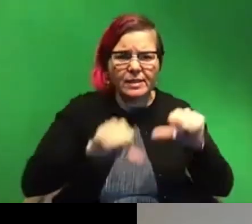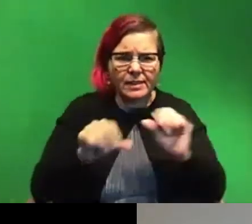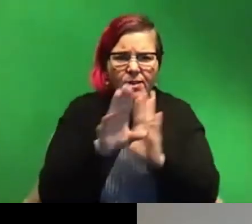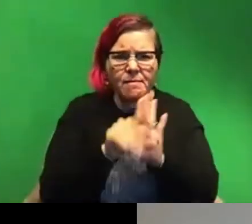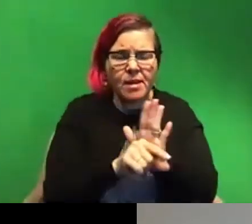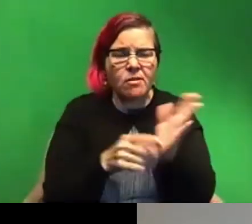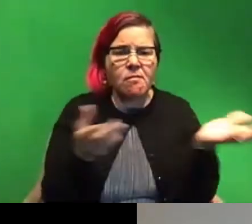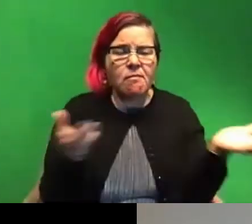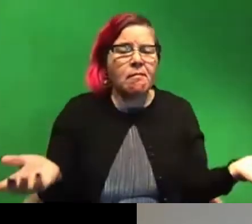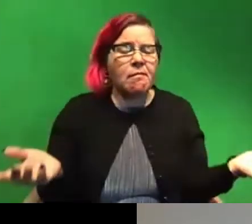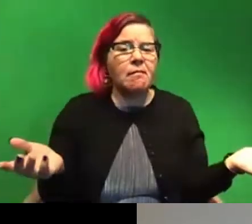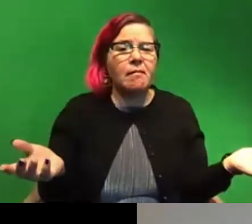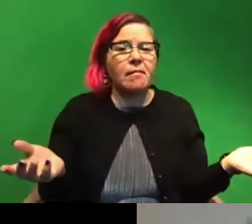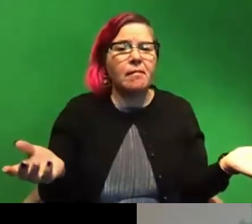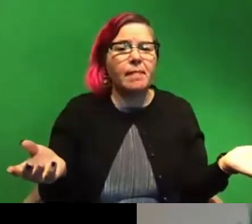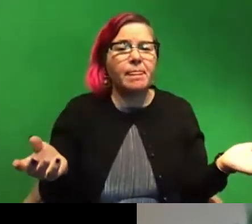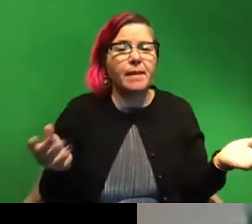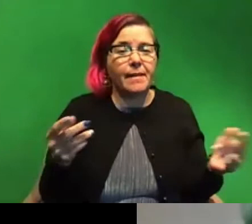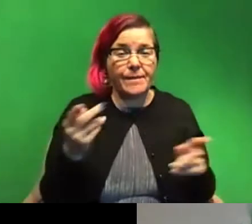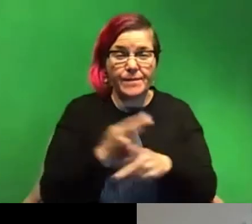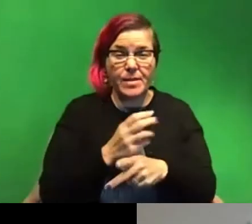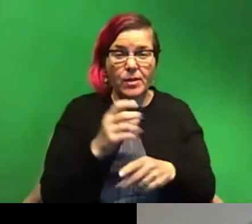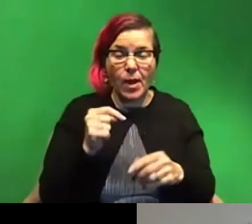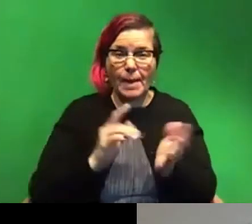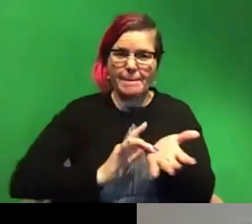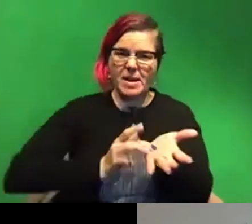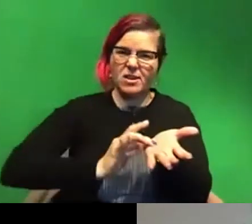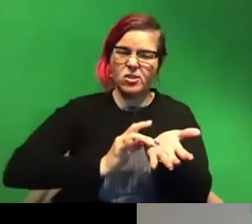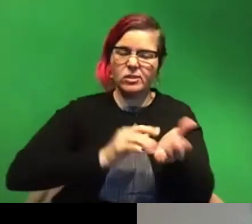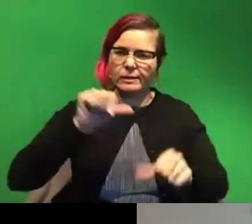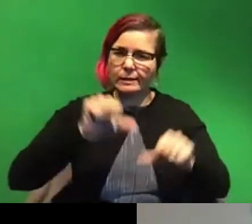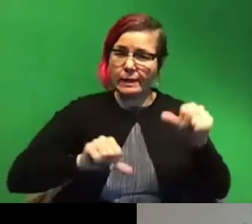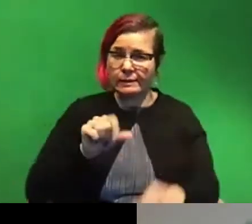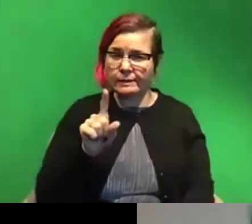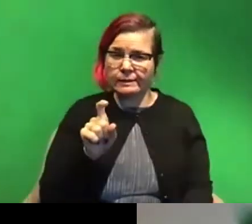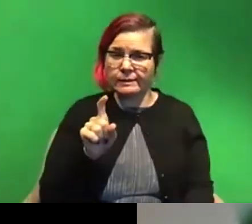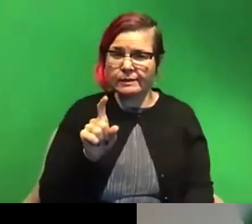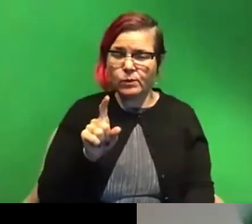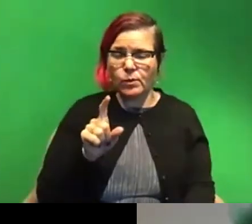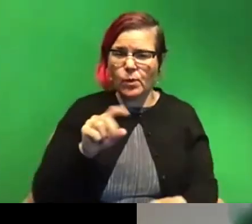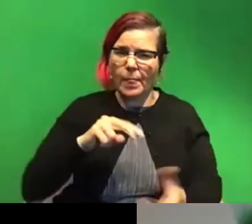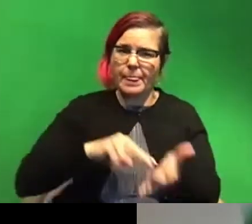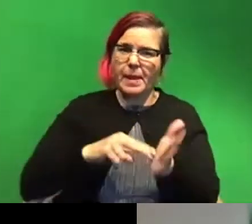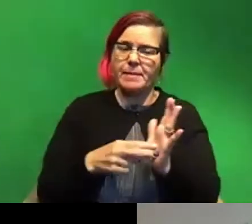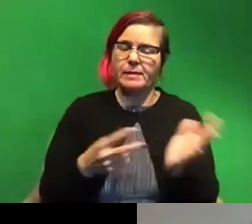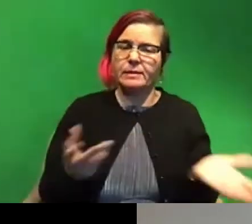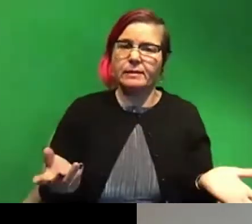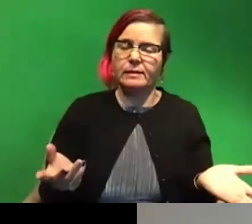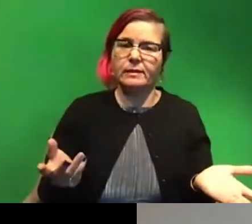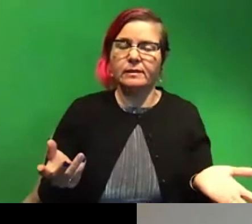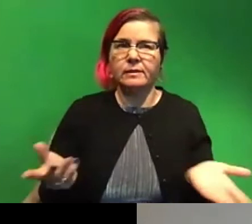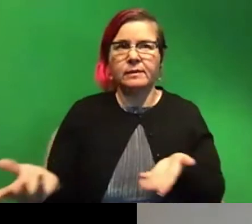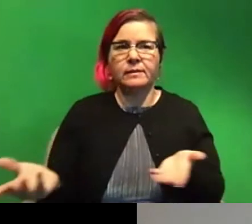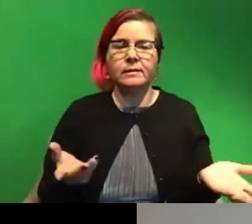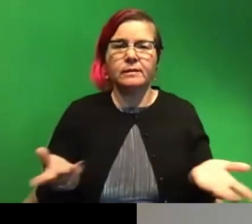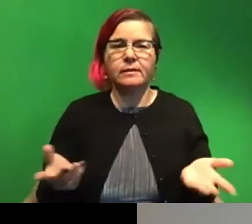I don't even think we've figured out necessarily in medical science what what consciousness really is. Right. And